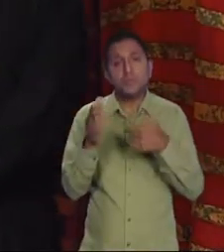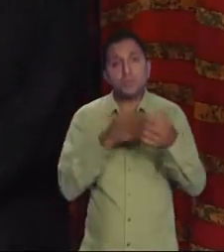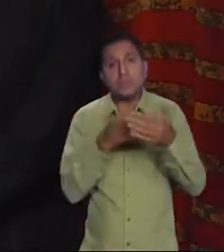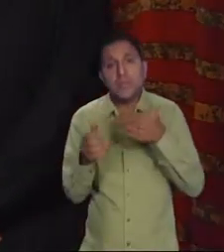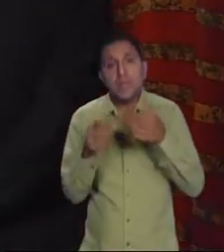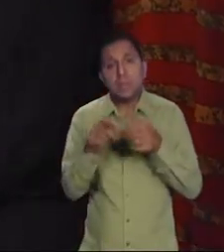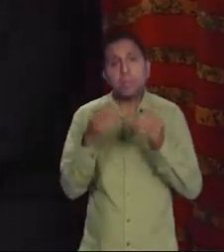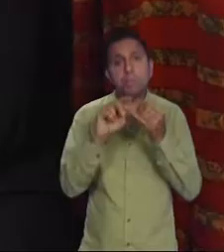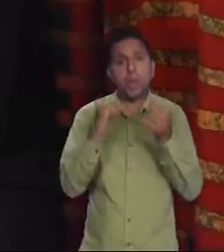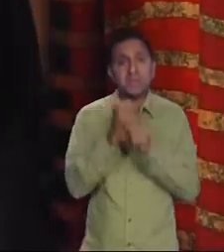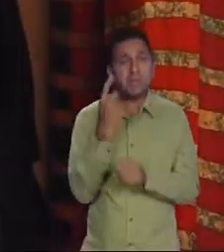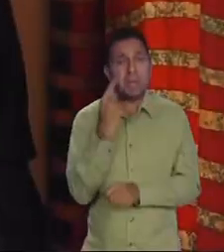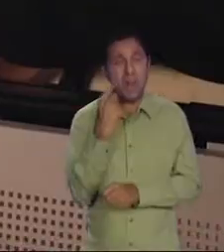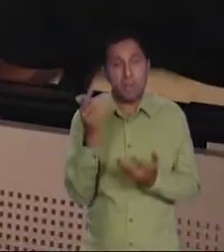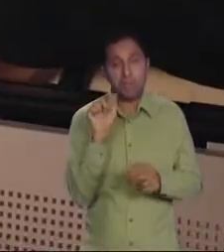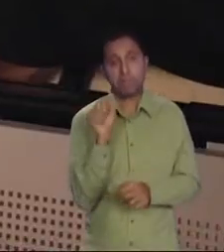is simply to do this.